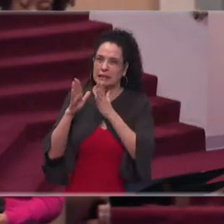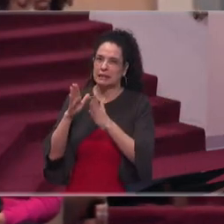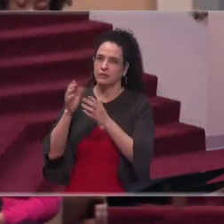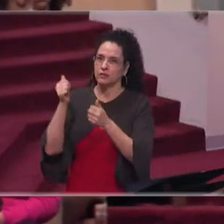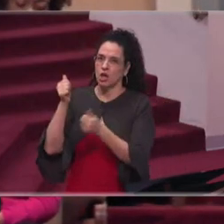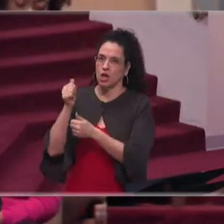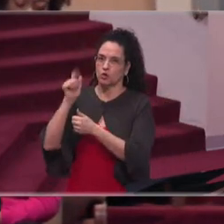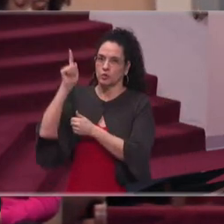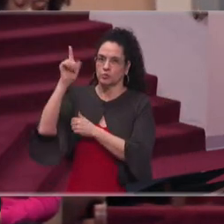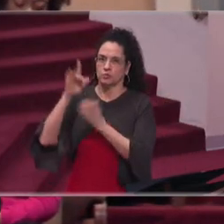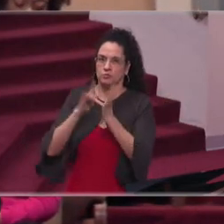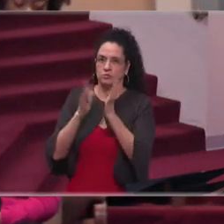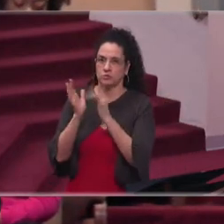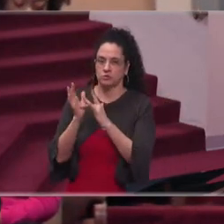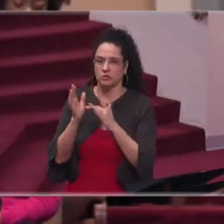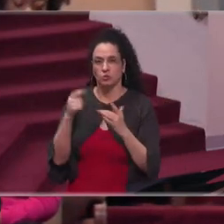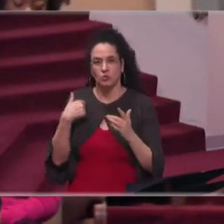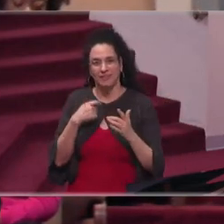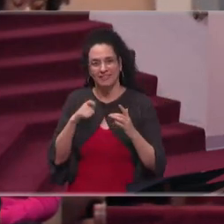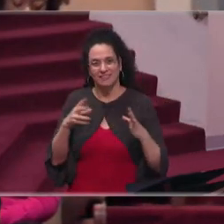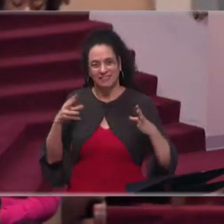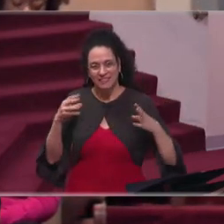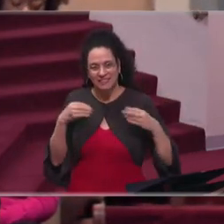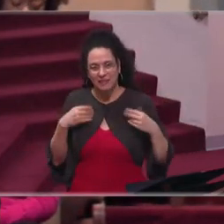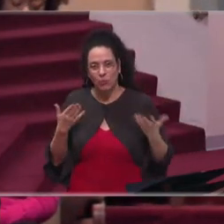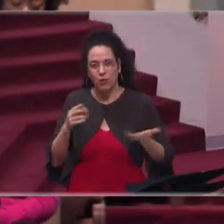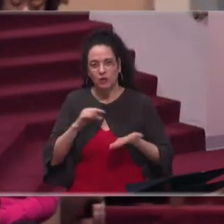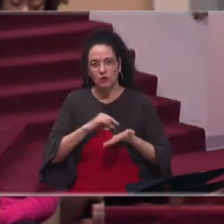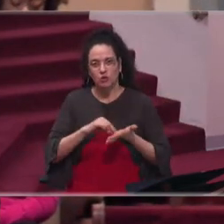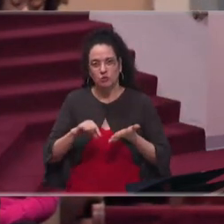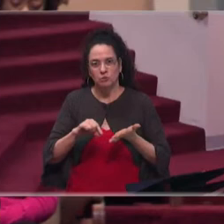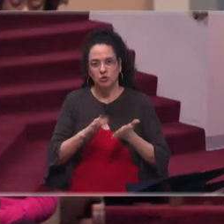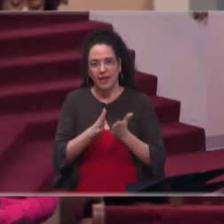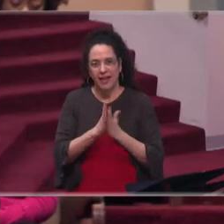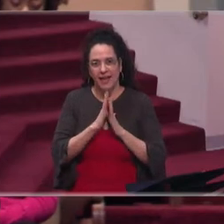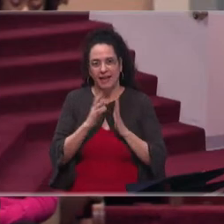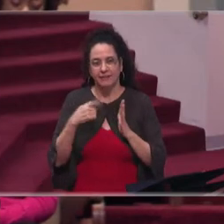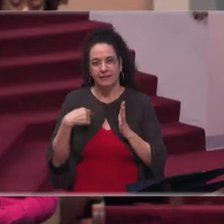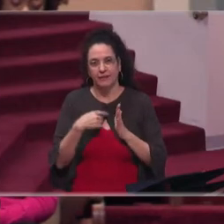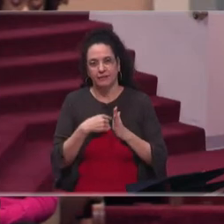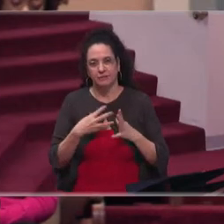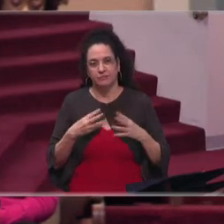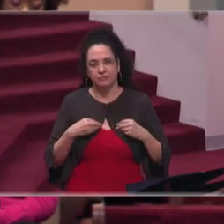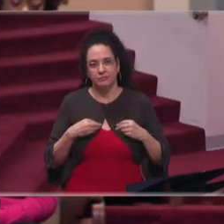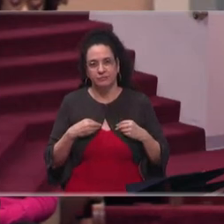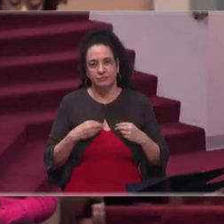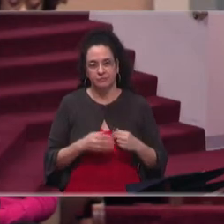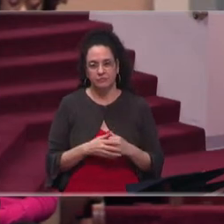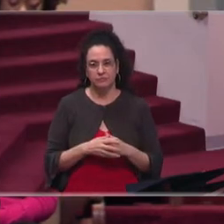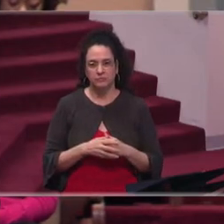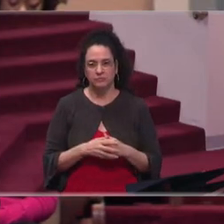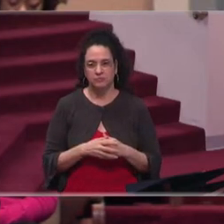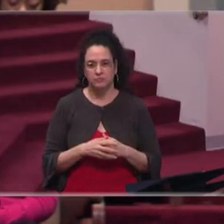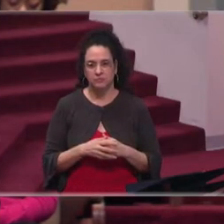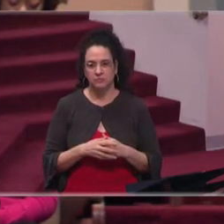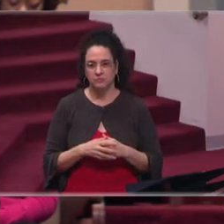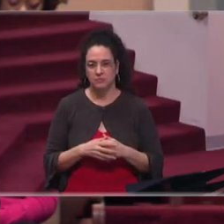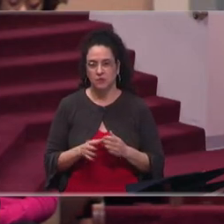really embrace what the Scripture is asking us to embrace. You know, and to understand